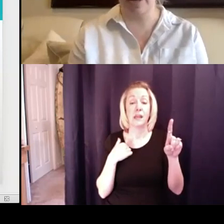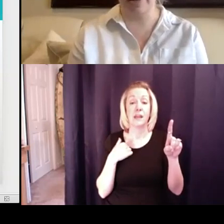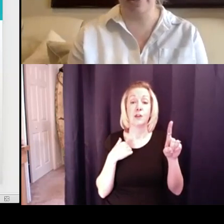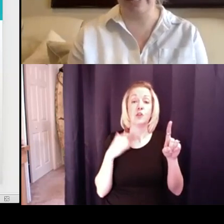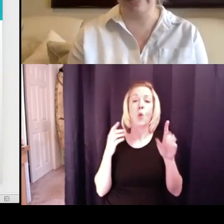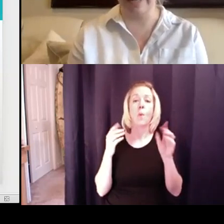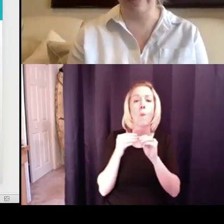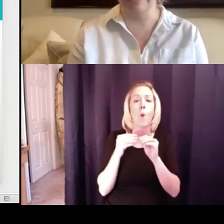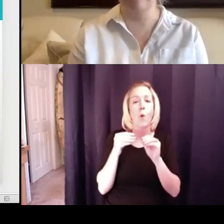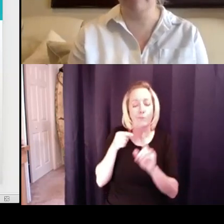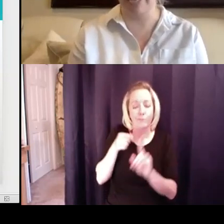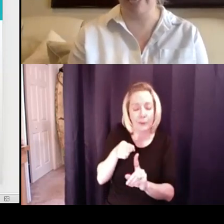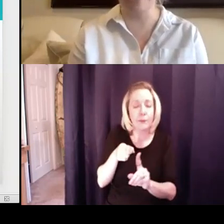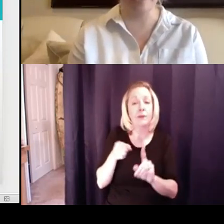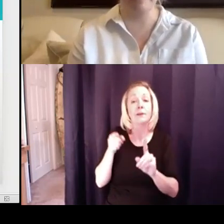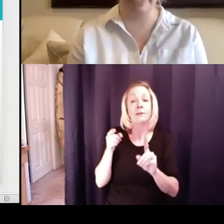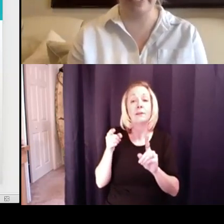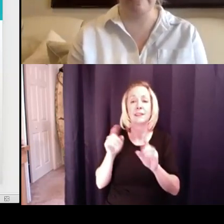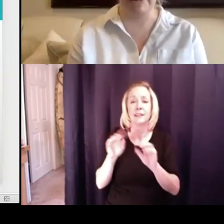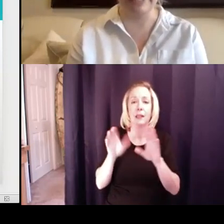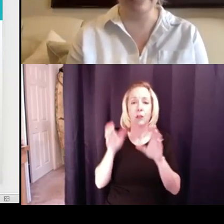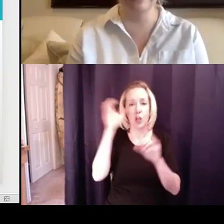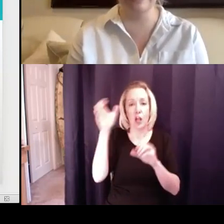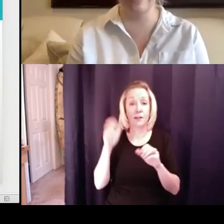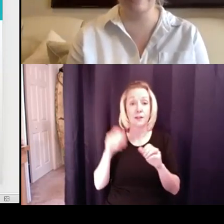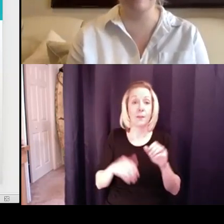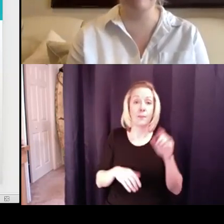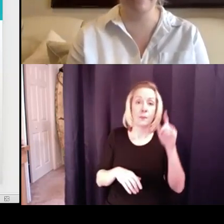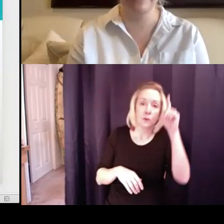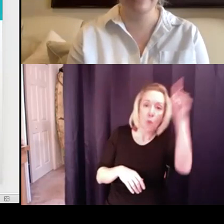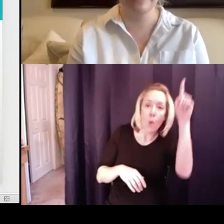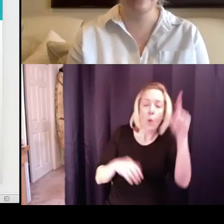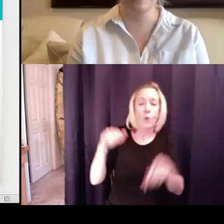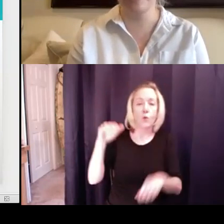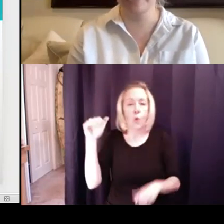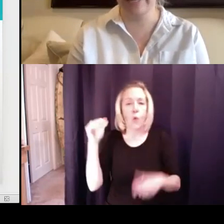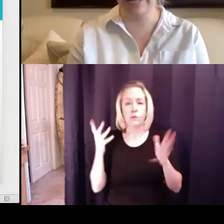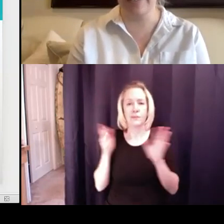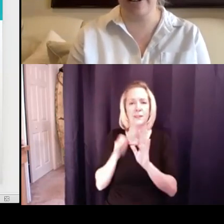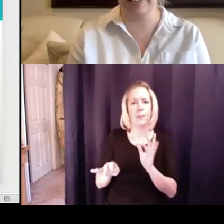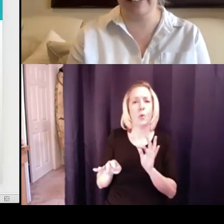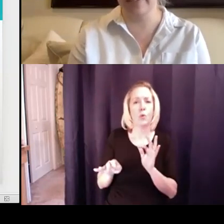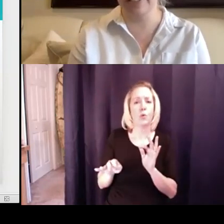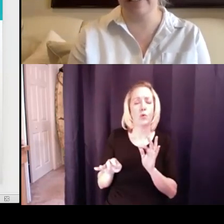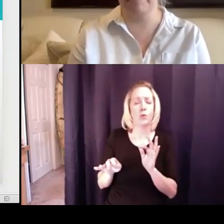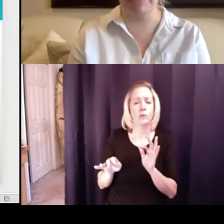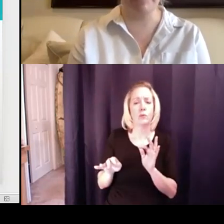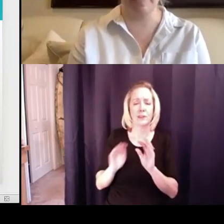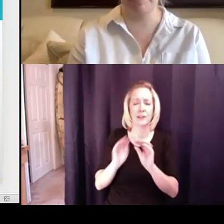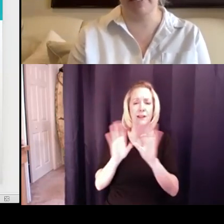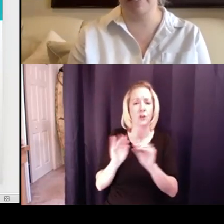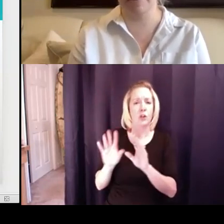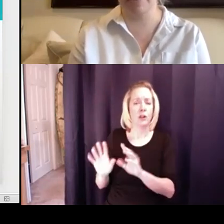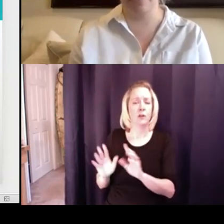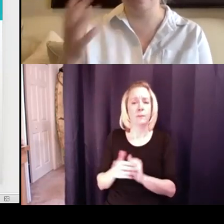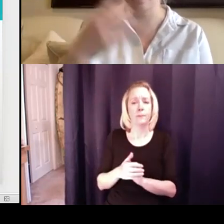more concrete than I was under them like an umbrella. So just using that kind of concrete language, and maybe even